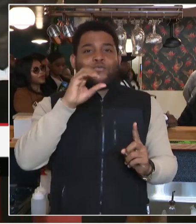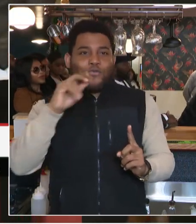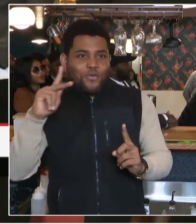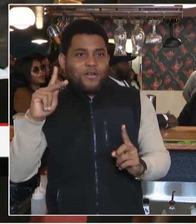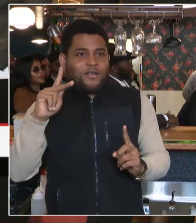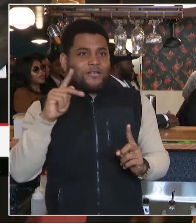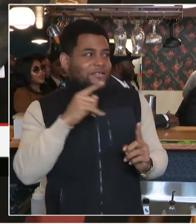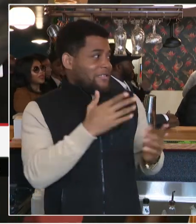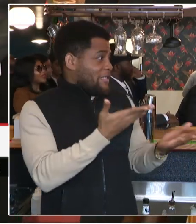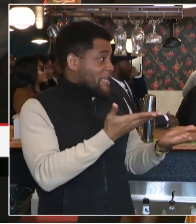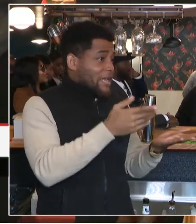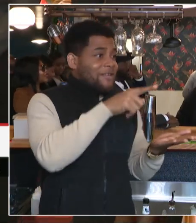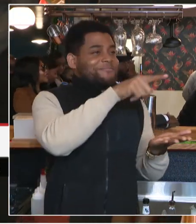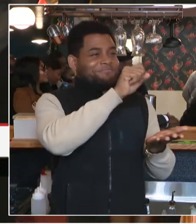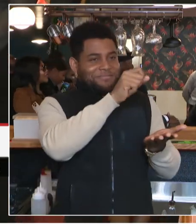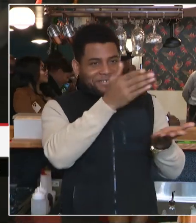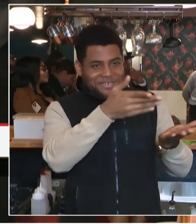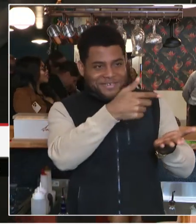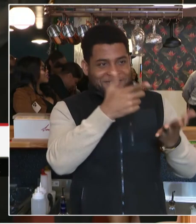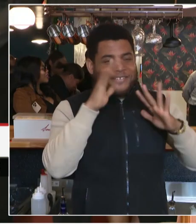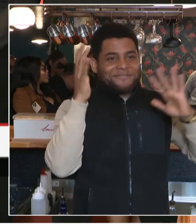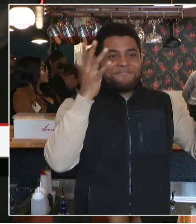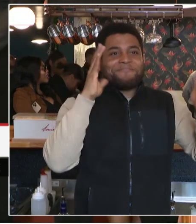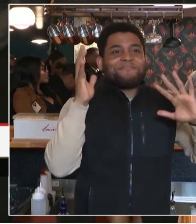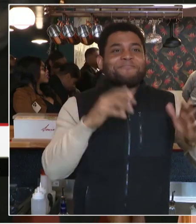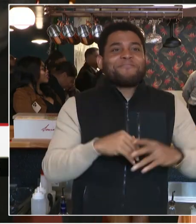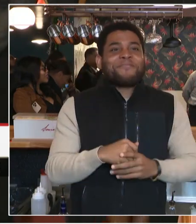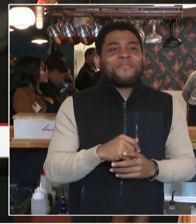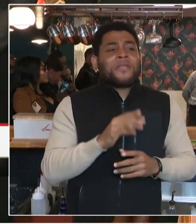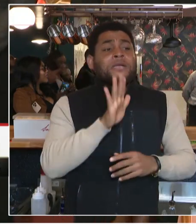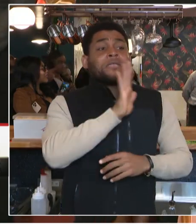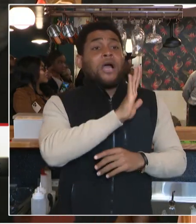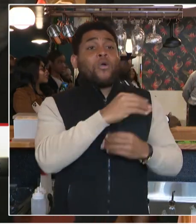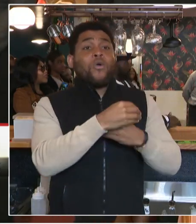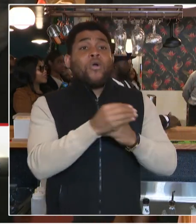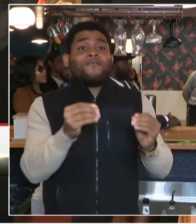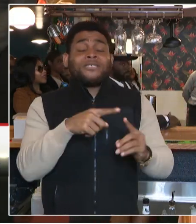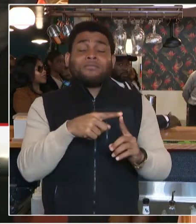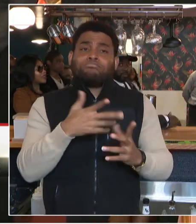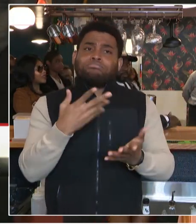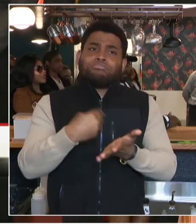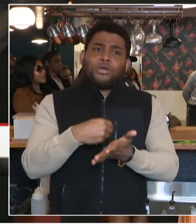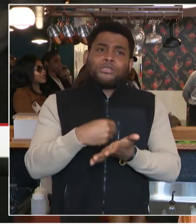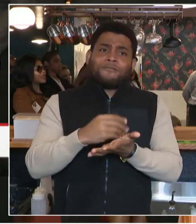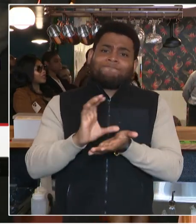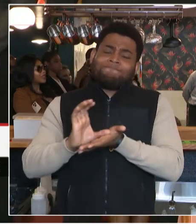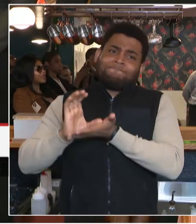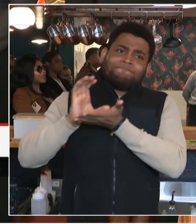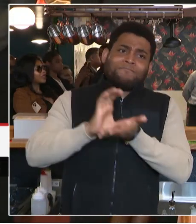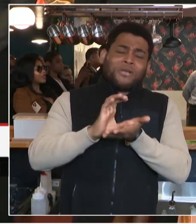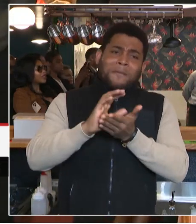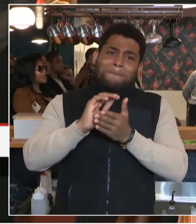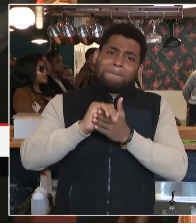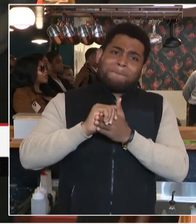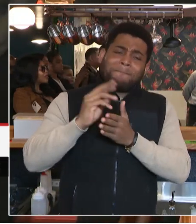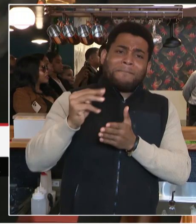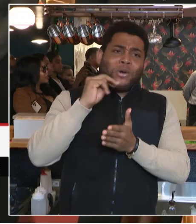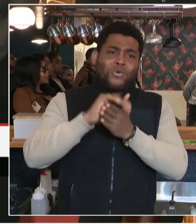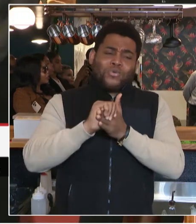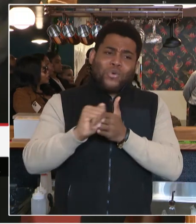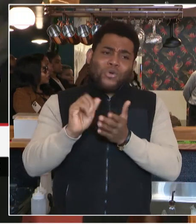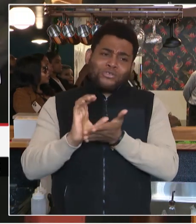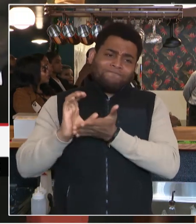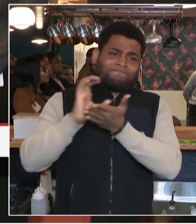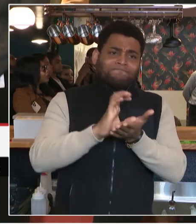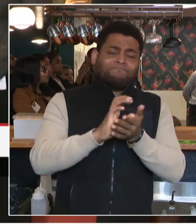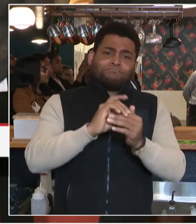of dollars that your office has helped grant very deserving businesses to stay open,